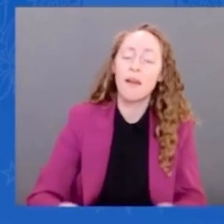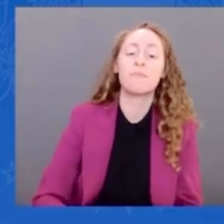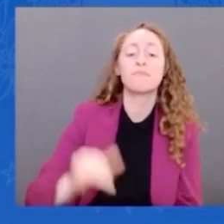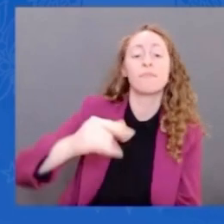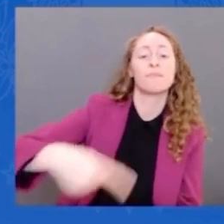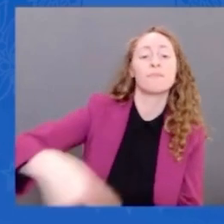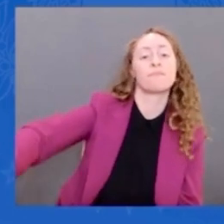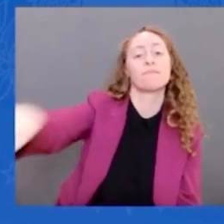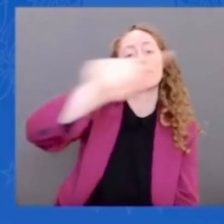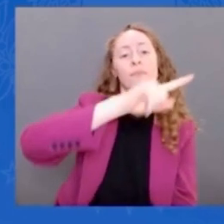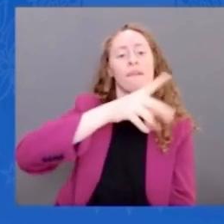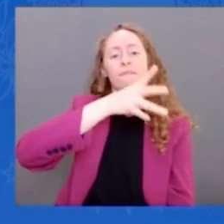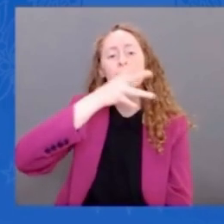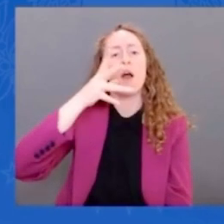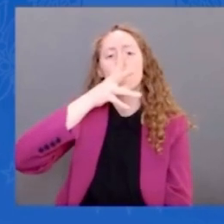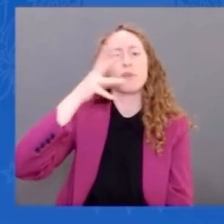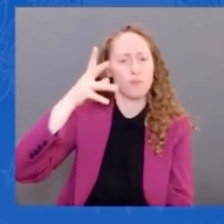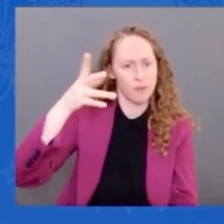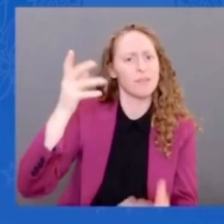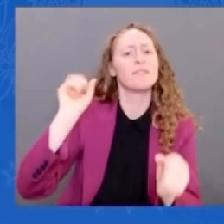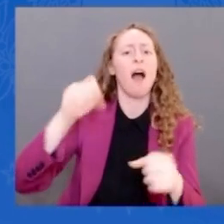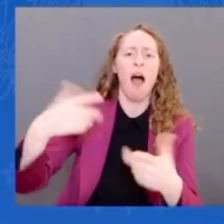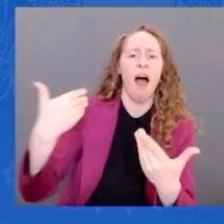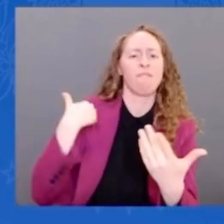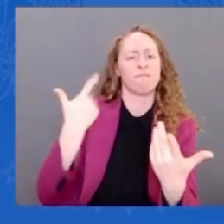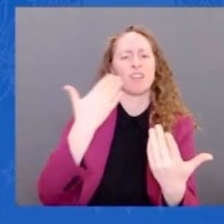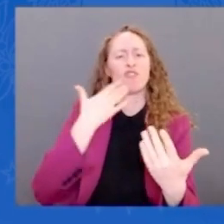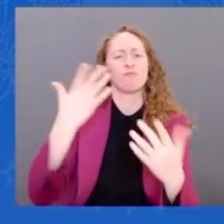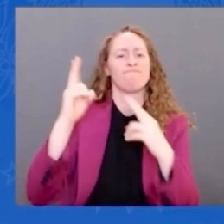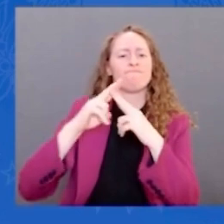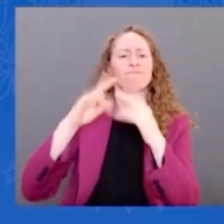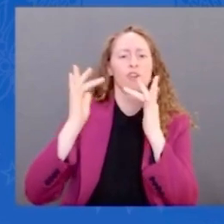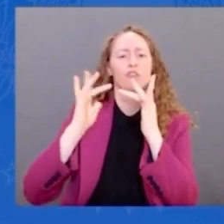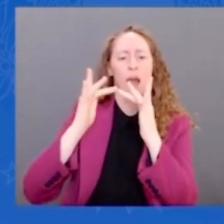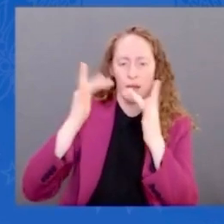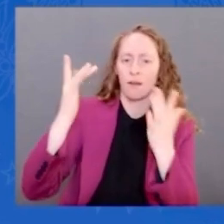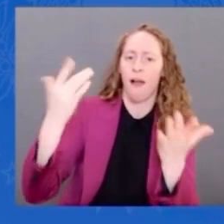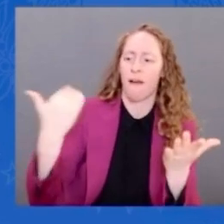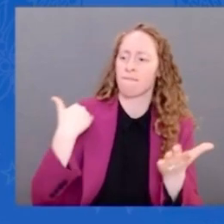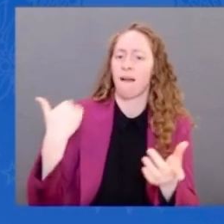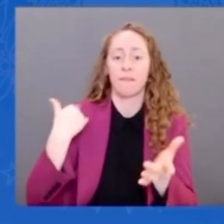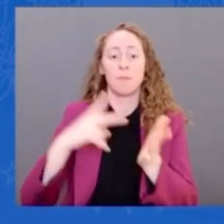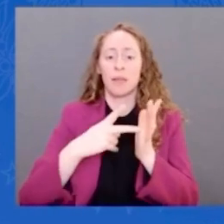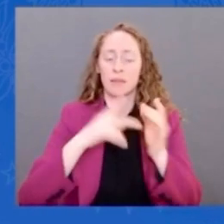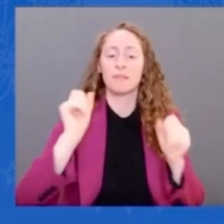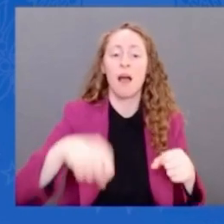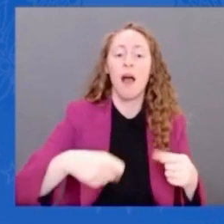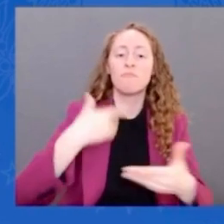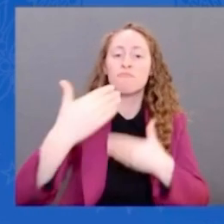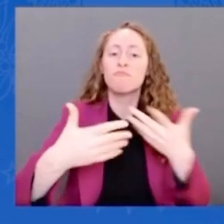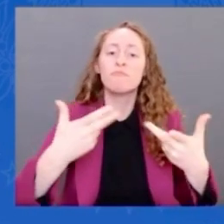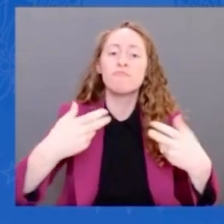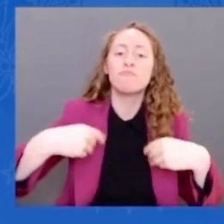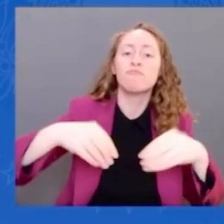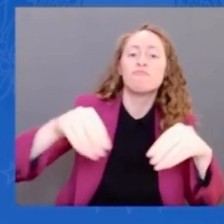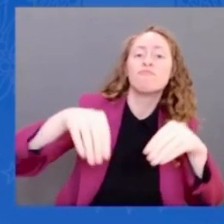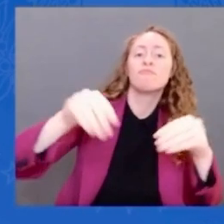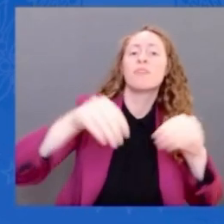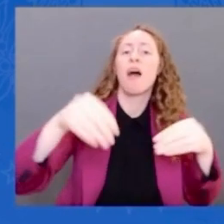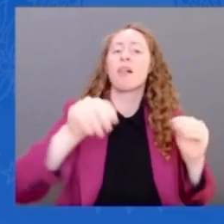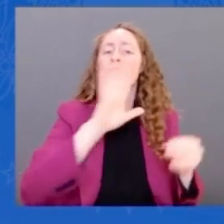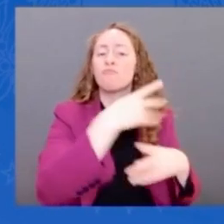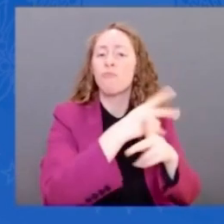yields, and allowing countless families to stay connected to the people they love, even when they weren't able to get